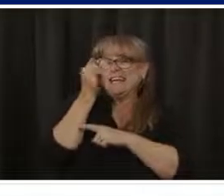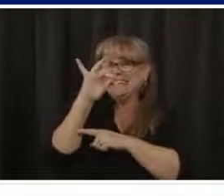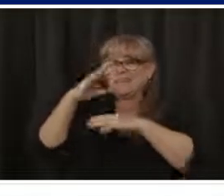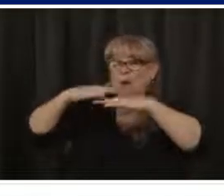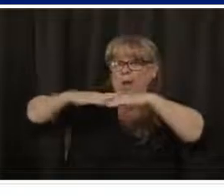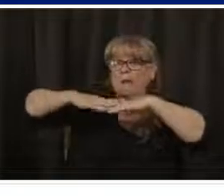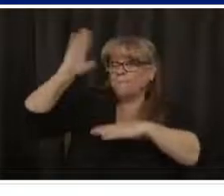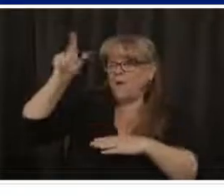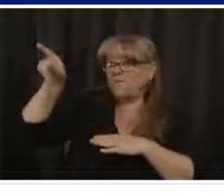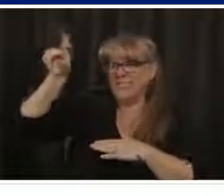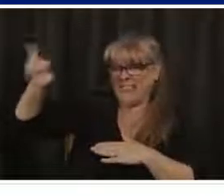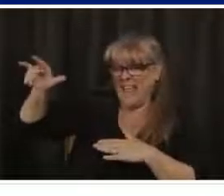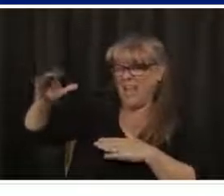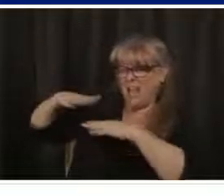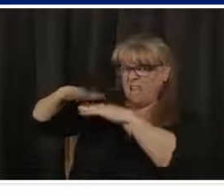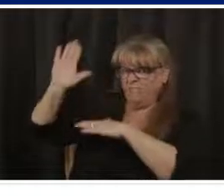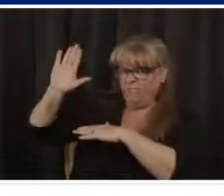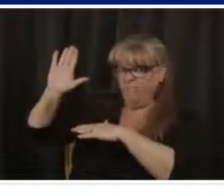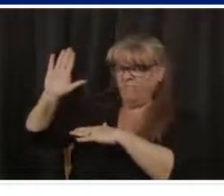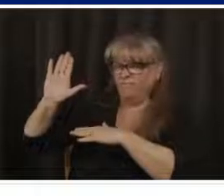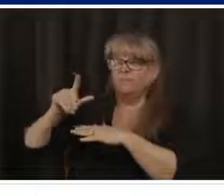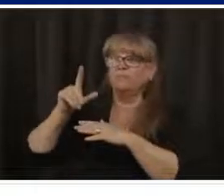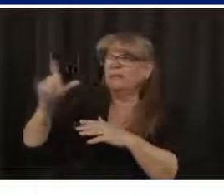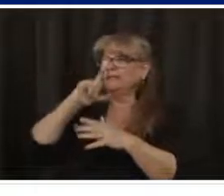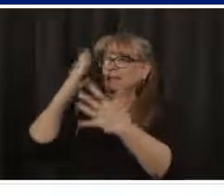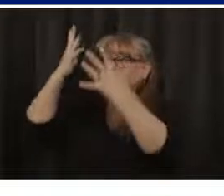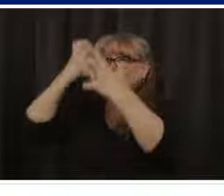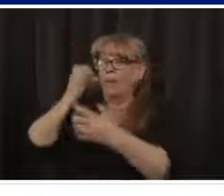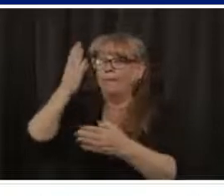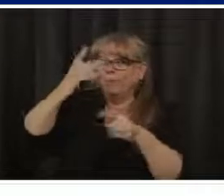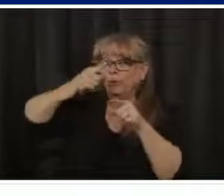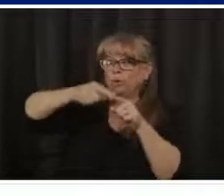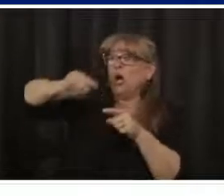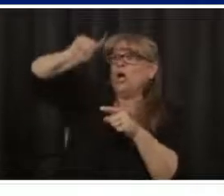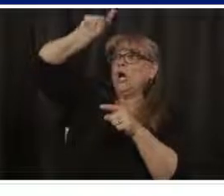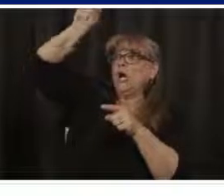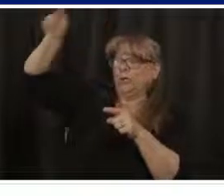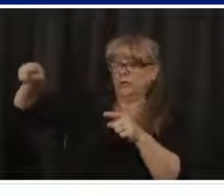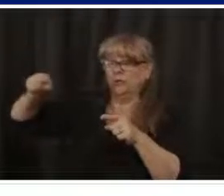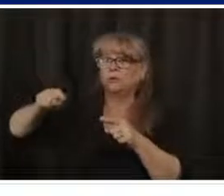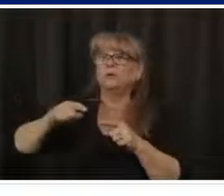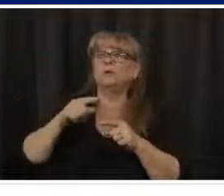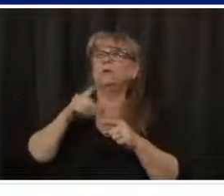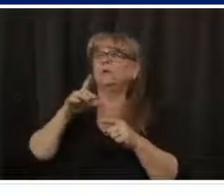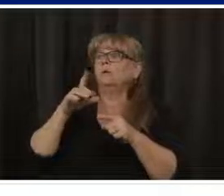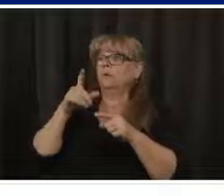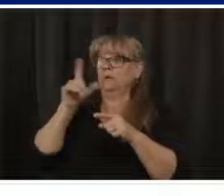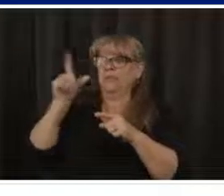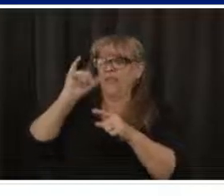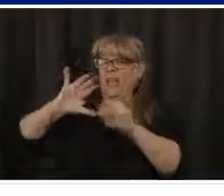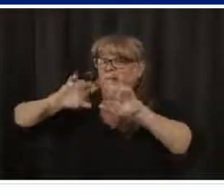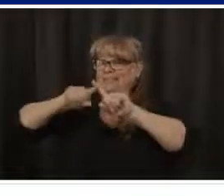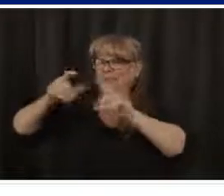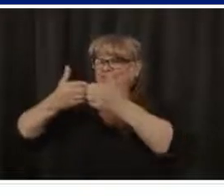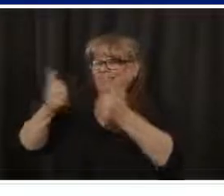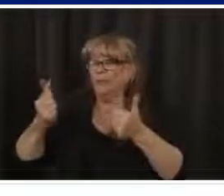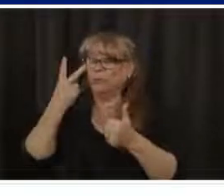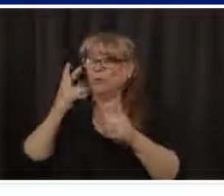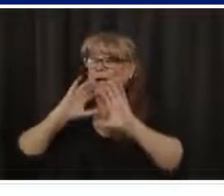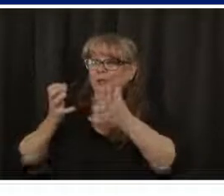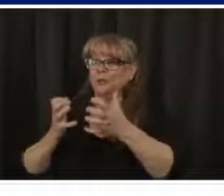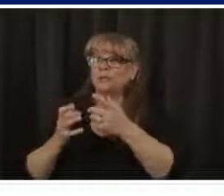Colorado, shown in dark blue, compared to two different age groups for children. So we have an age group of 11 to